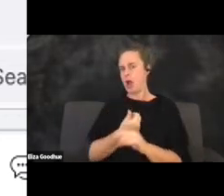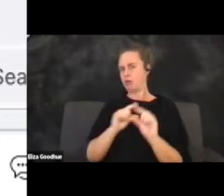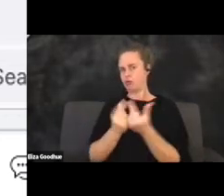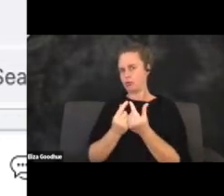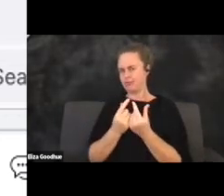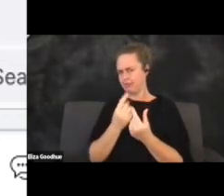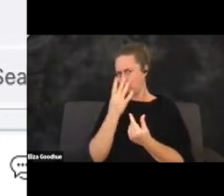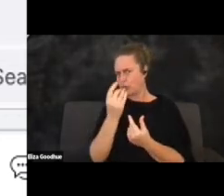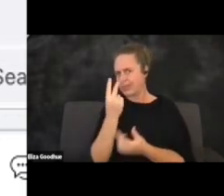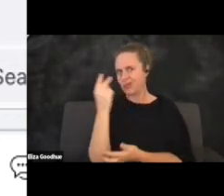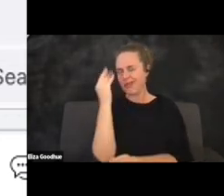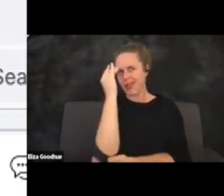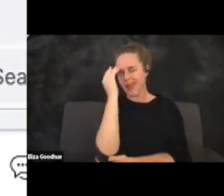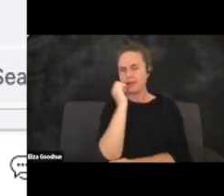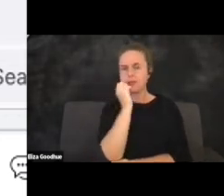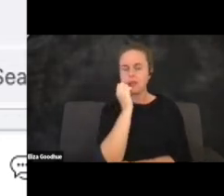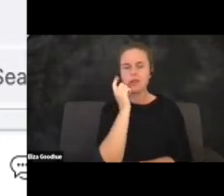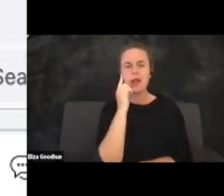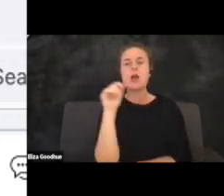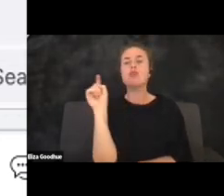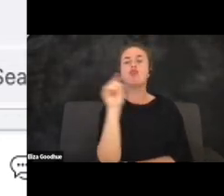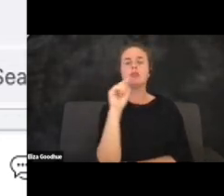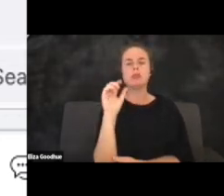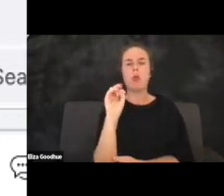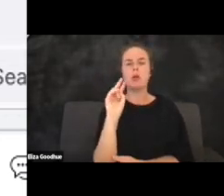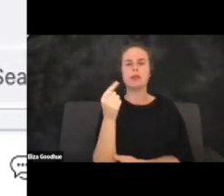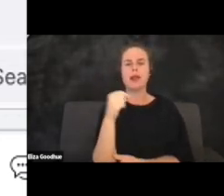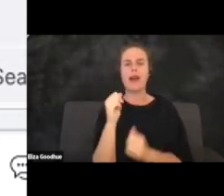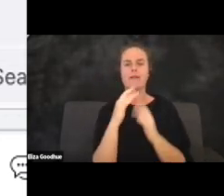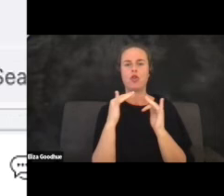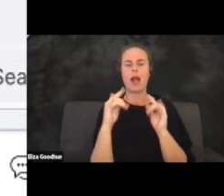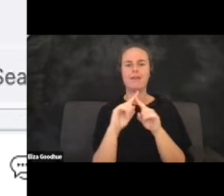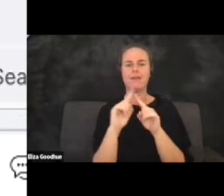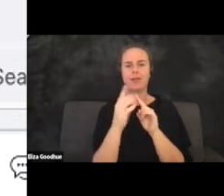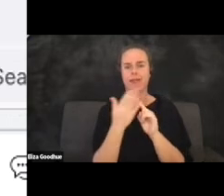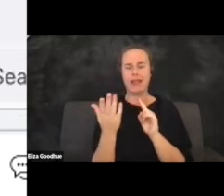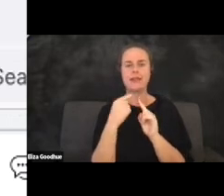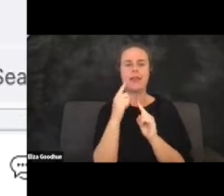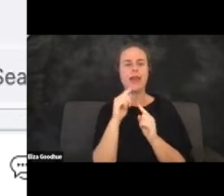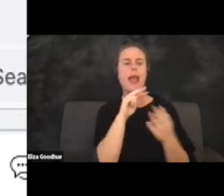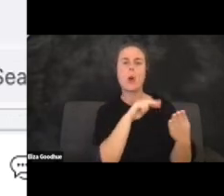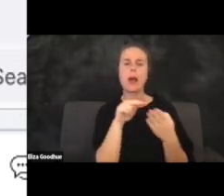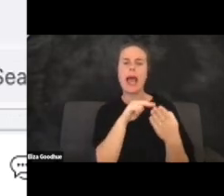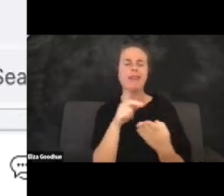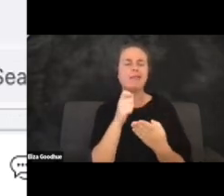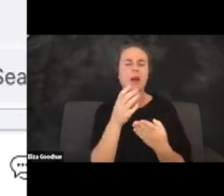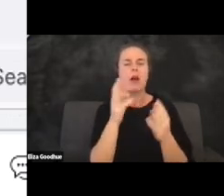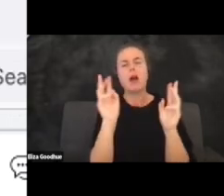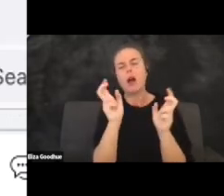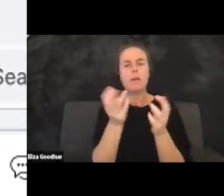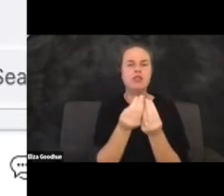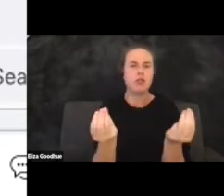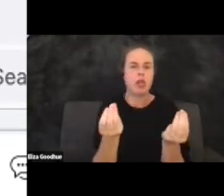sounds like organizations have a variety of things that they refer to or educational materials they